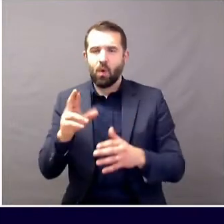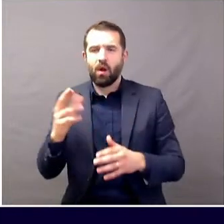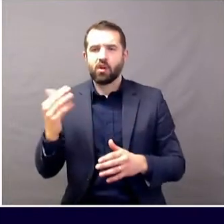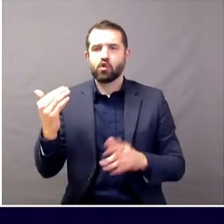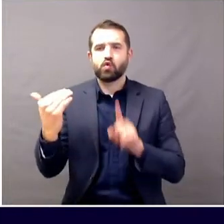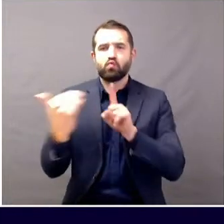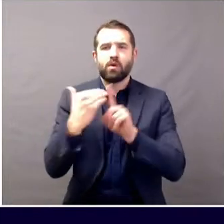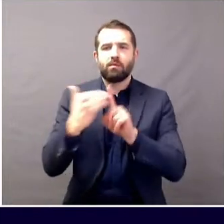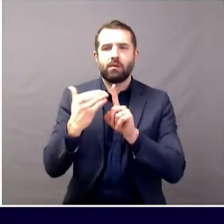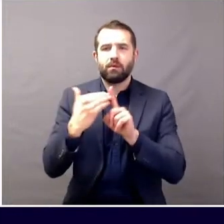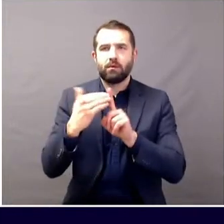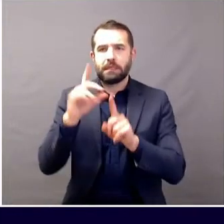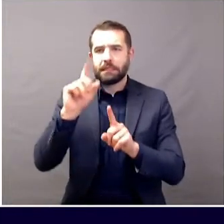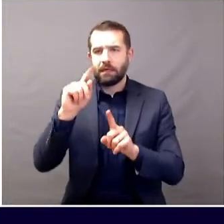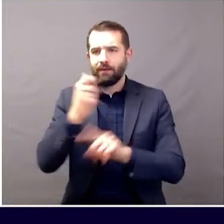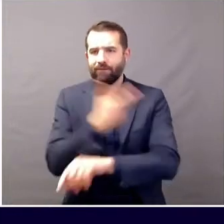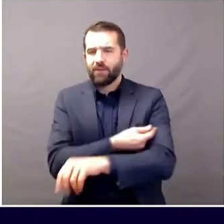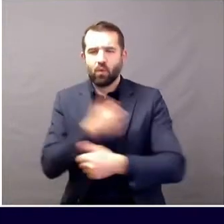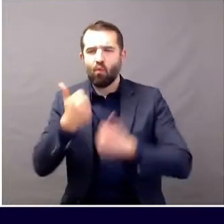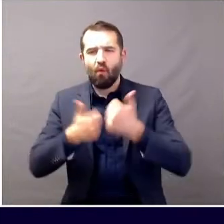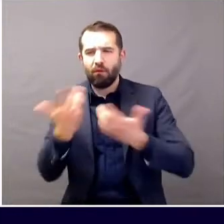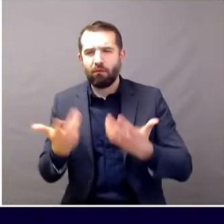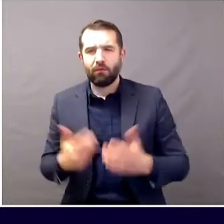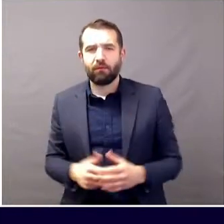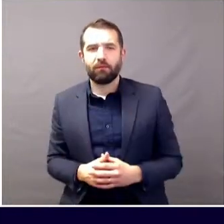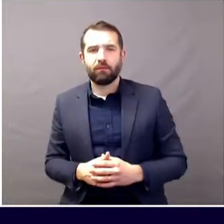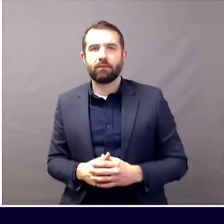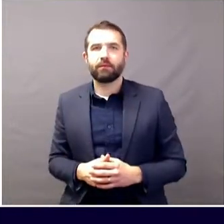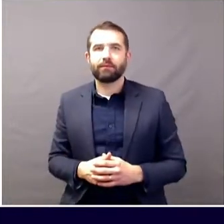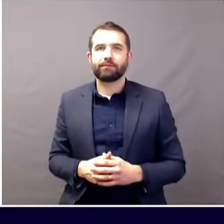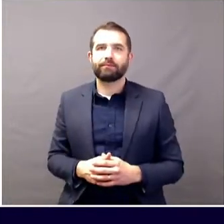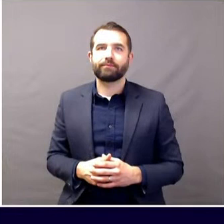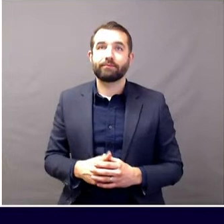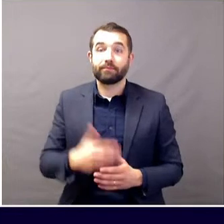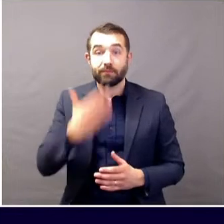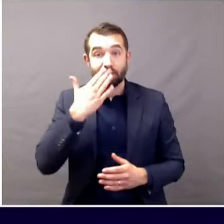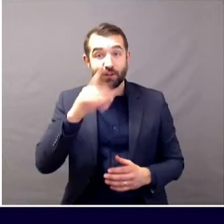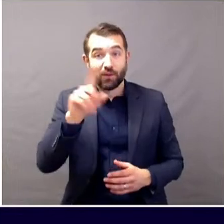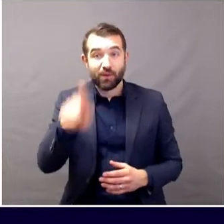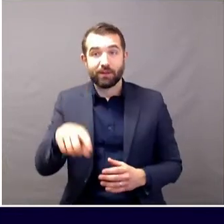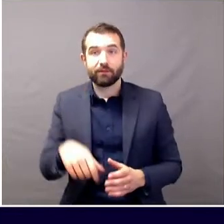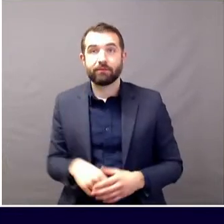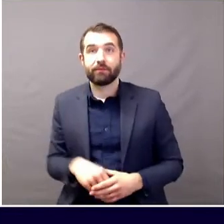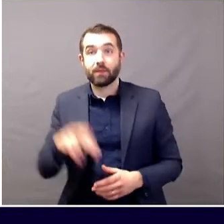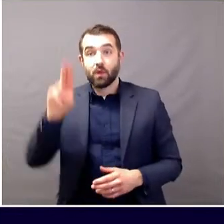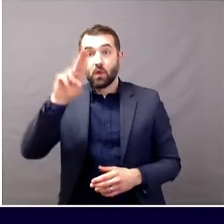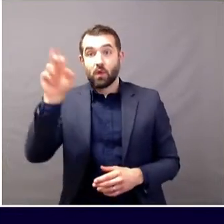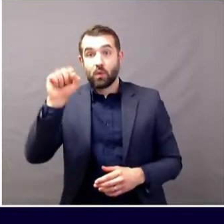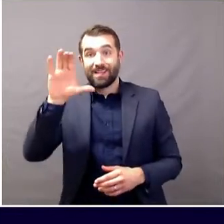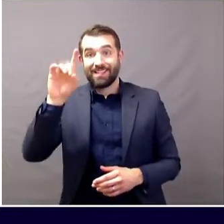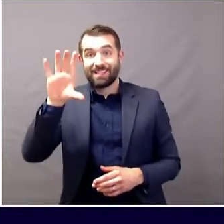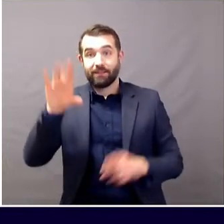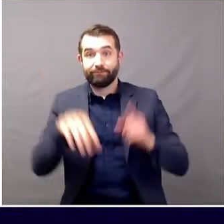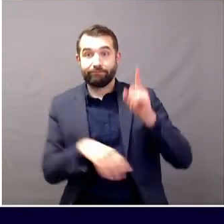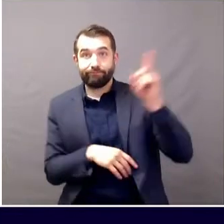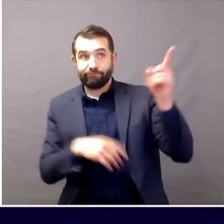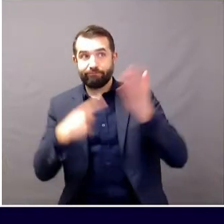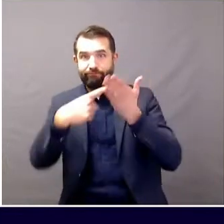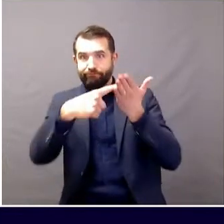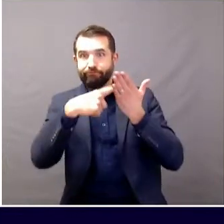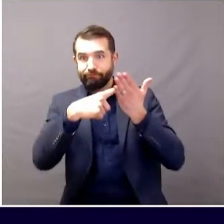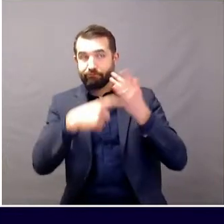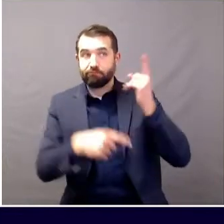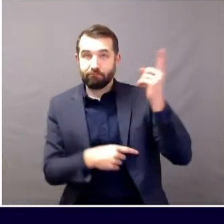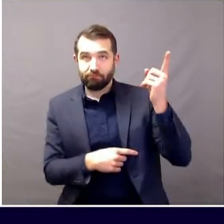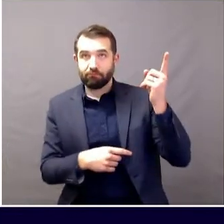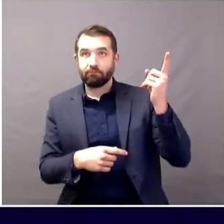US CDC level about precisely what you're discussing, Joe, whether there will be an electronic verification form